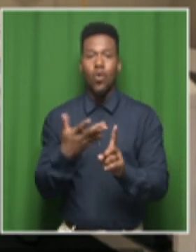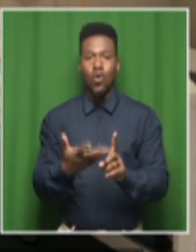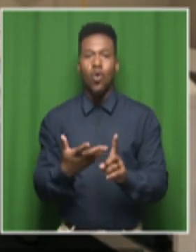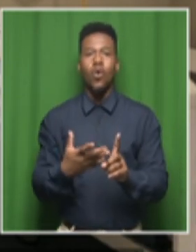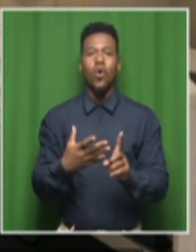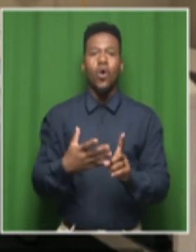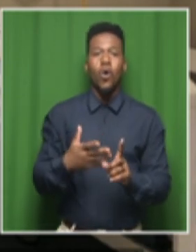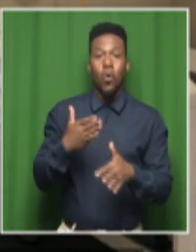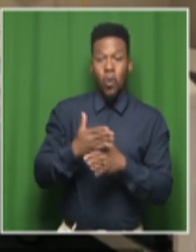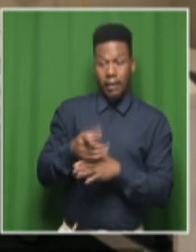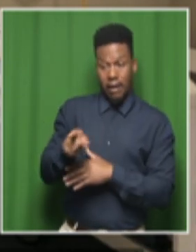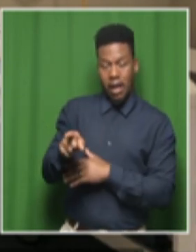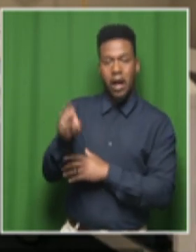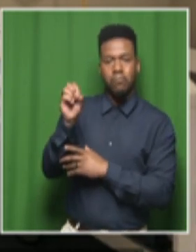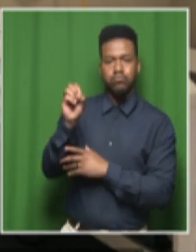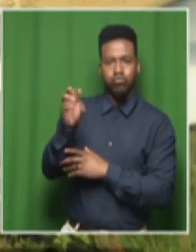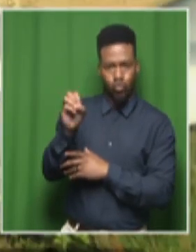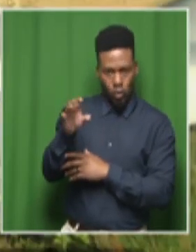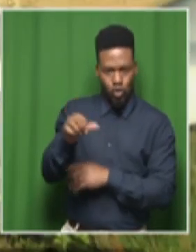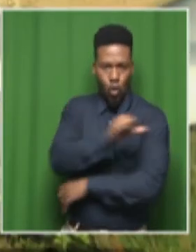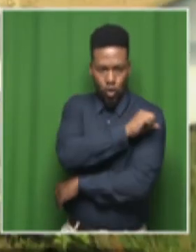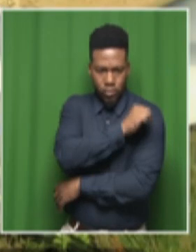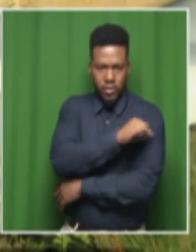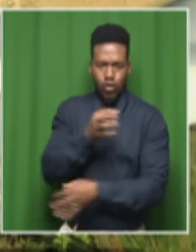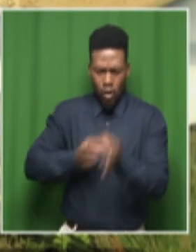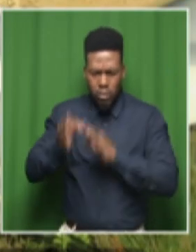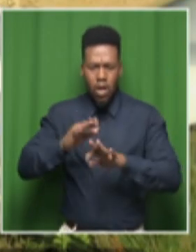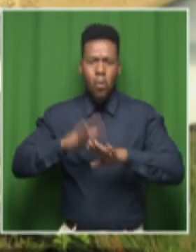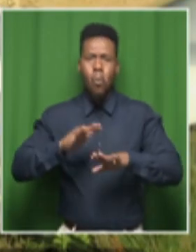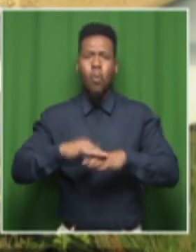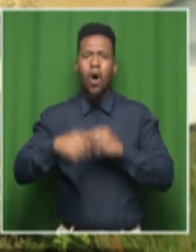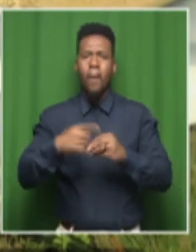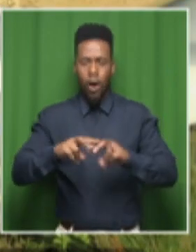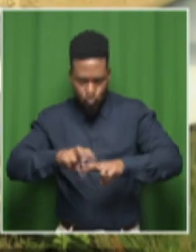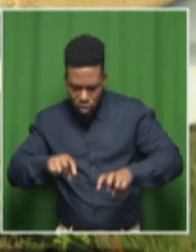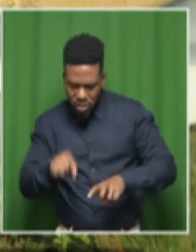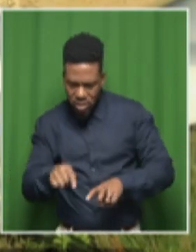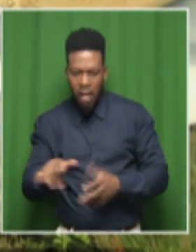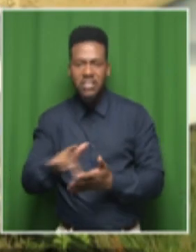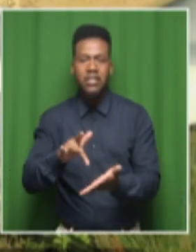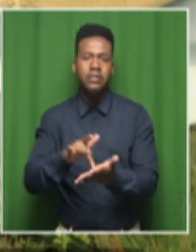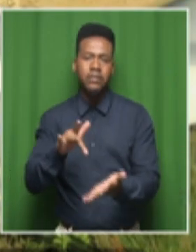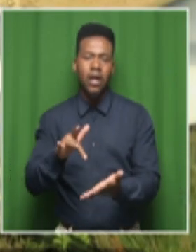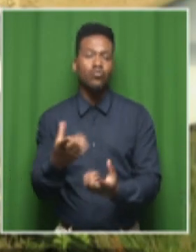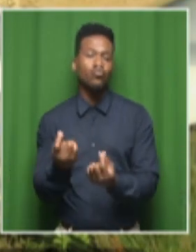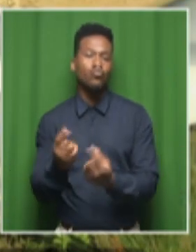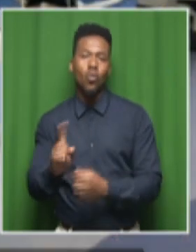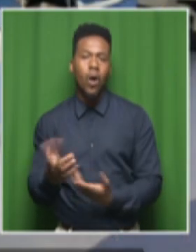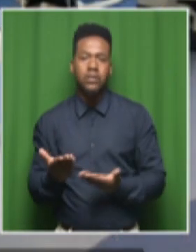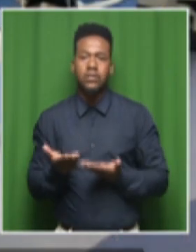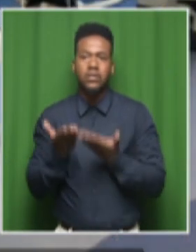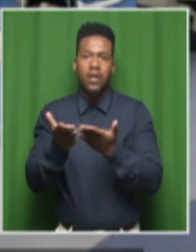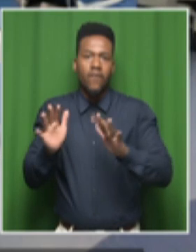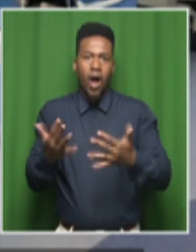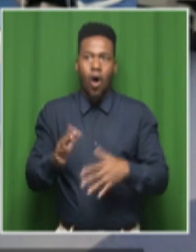Oncology Clinic, is going to be joining us at this moment to tell us a little bit more about this research centre and, of course, how it is serving the continent